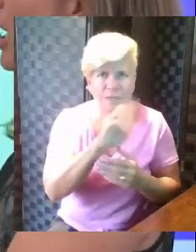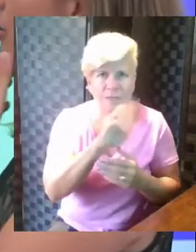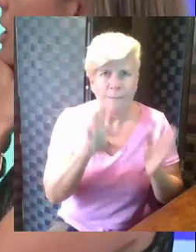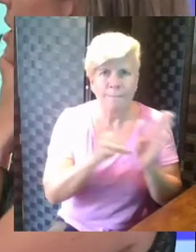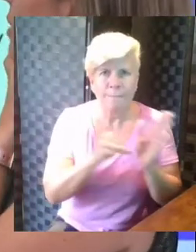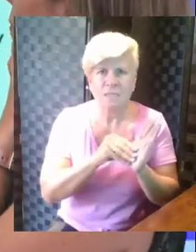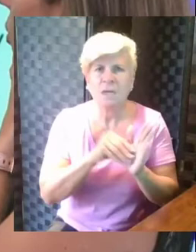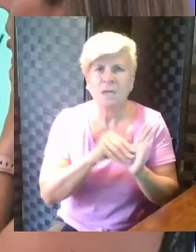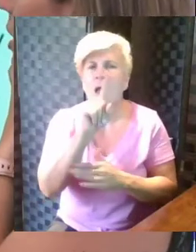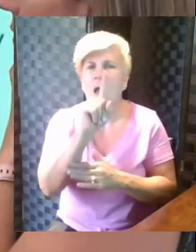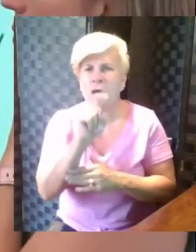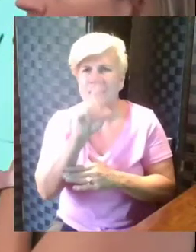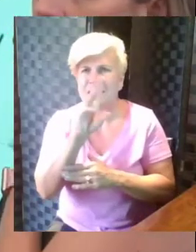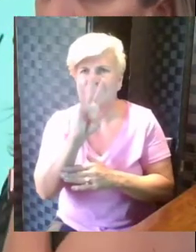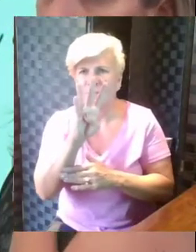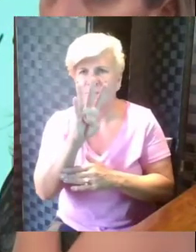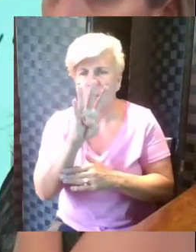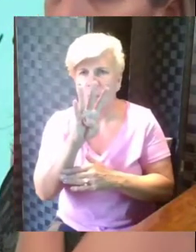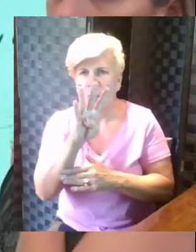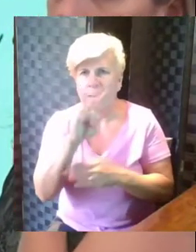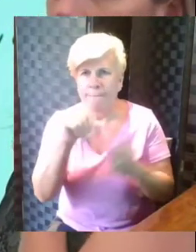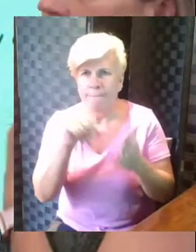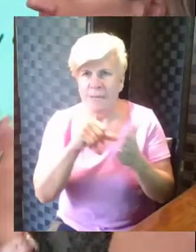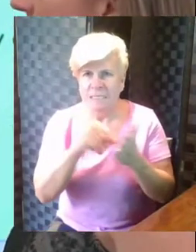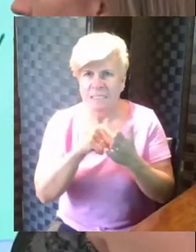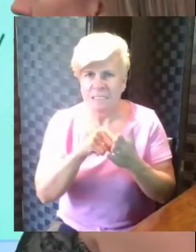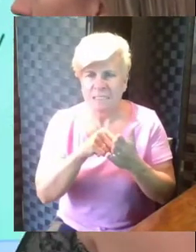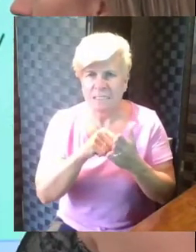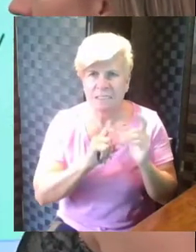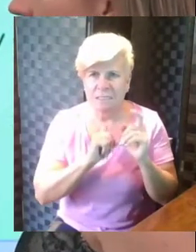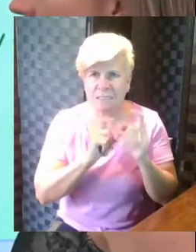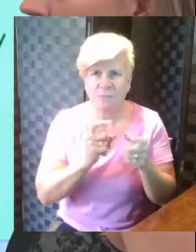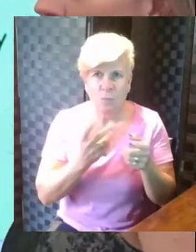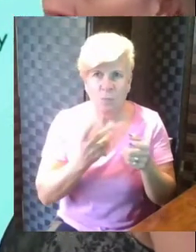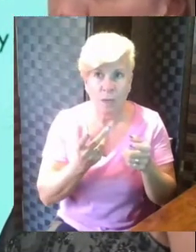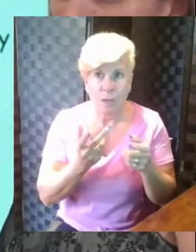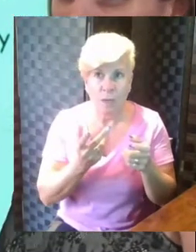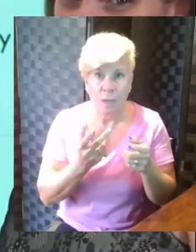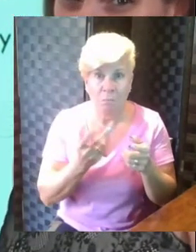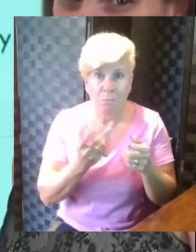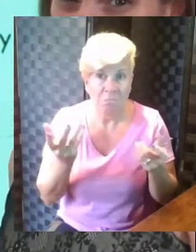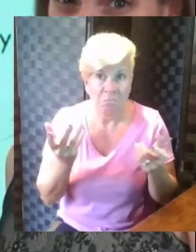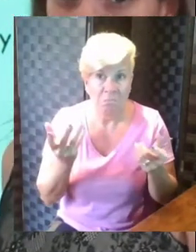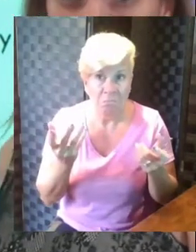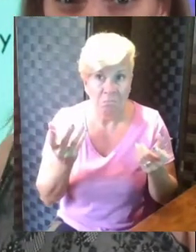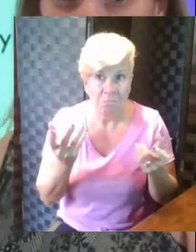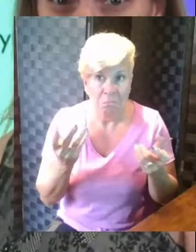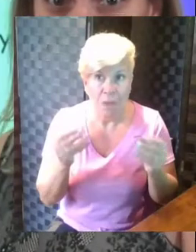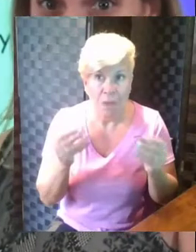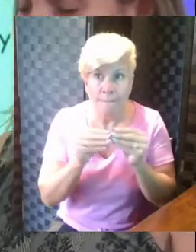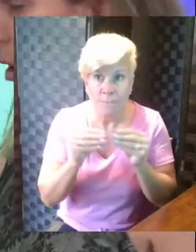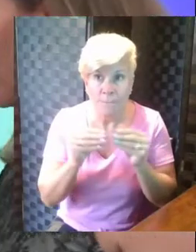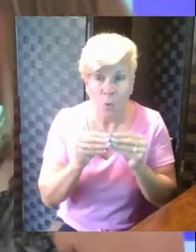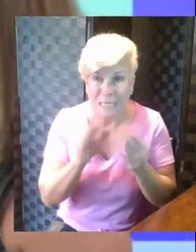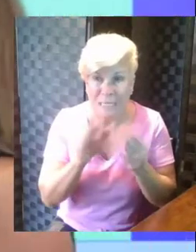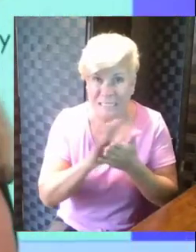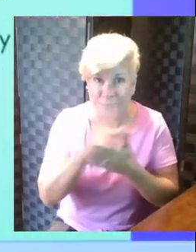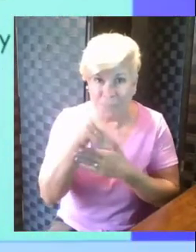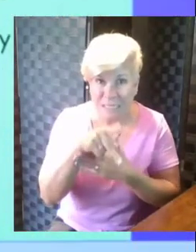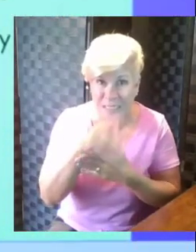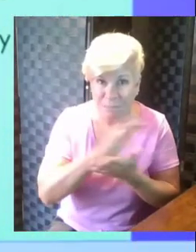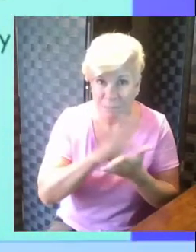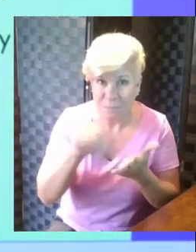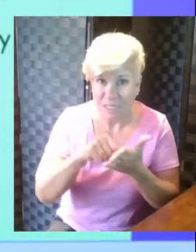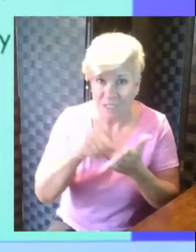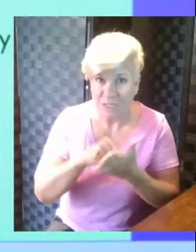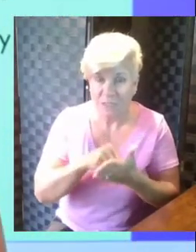pages plus 164 clean pages is going to give me what? More clean pages, right?